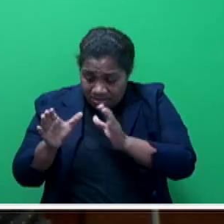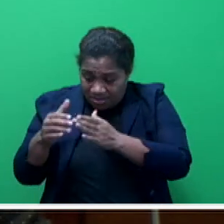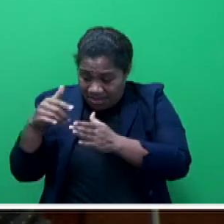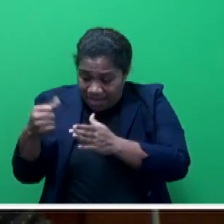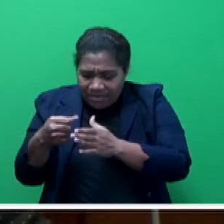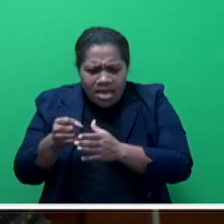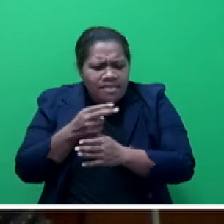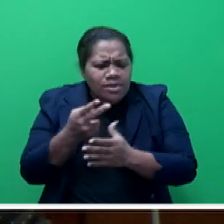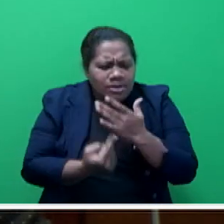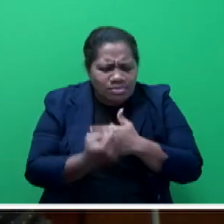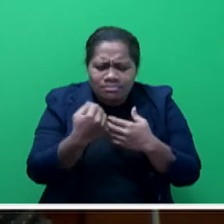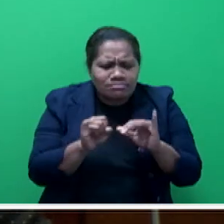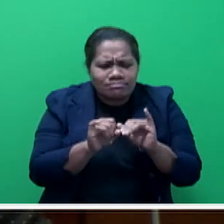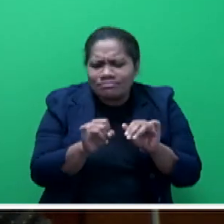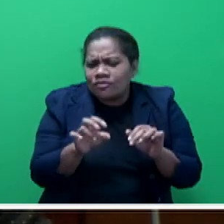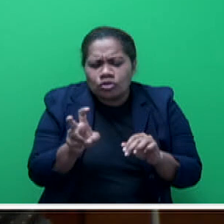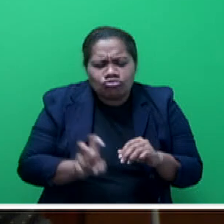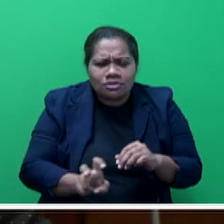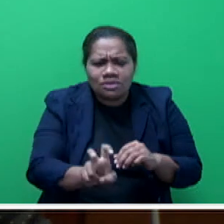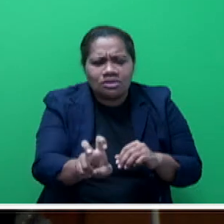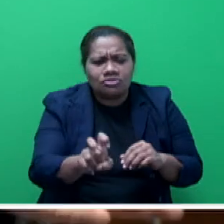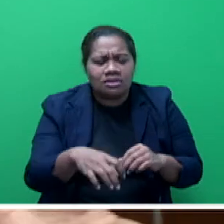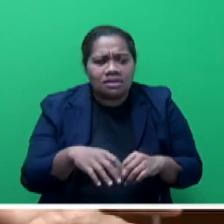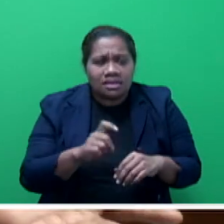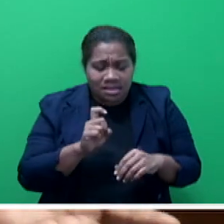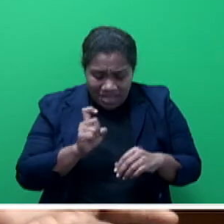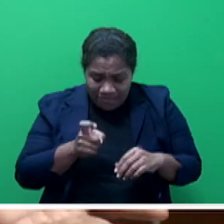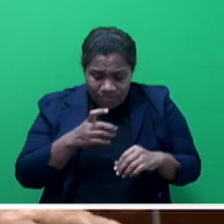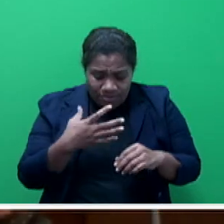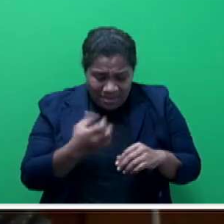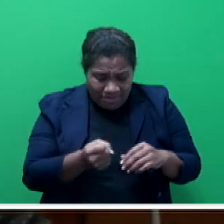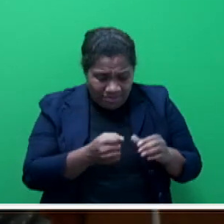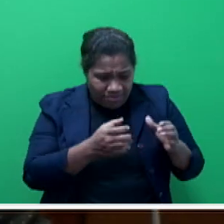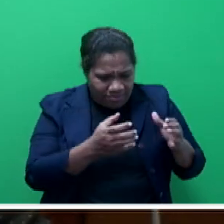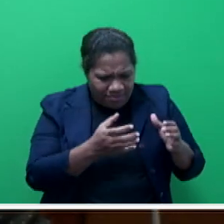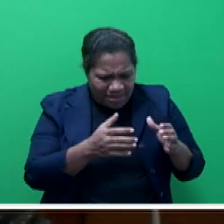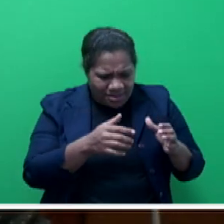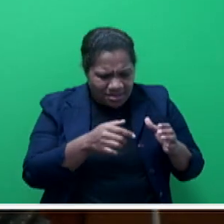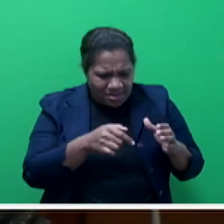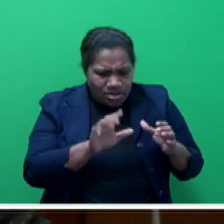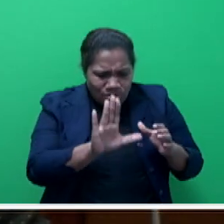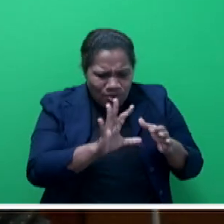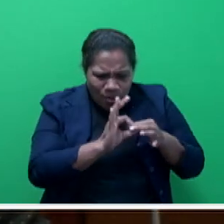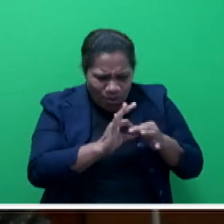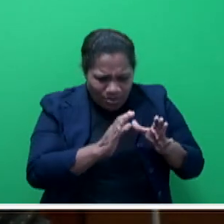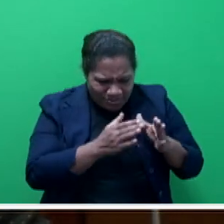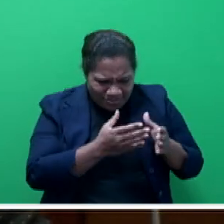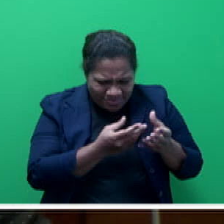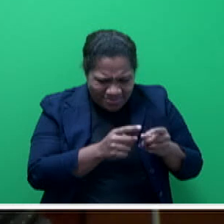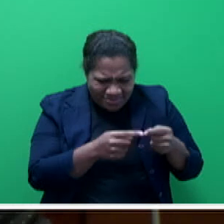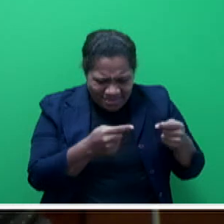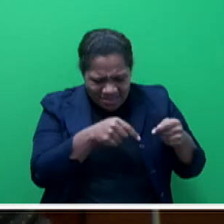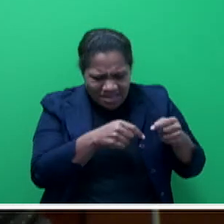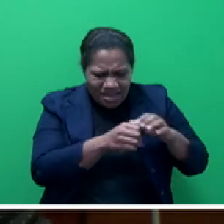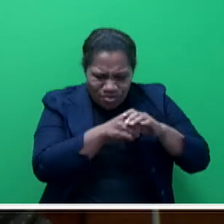transportation. When you have a product, you don't have any issue with biosecurity. When you have a product, you can fetch higher price